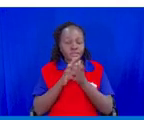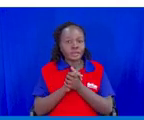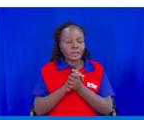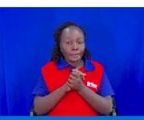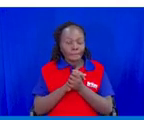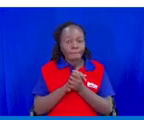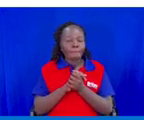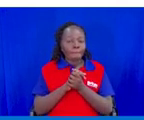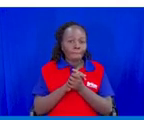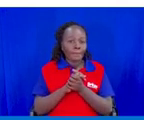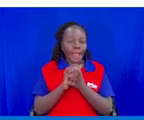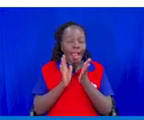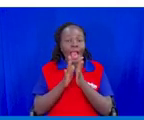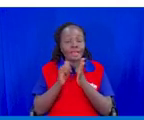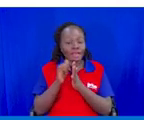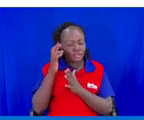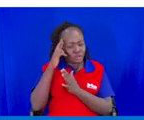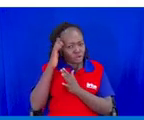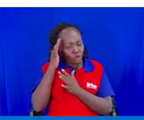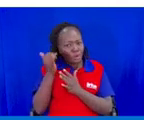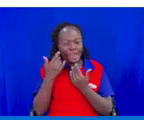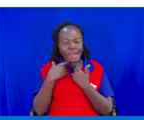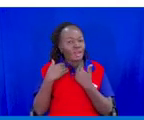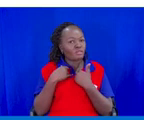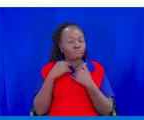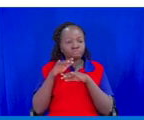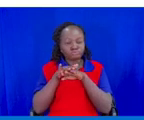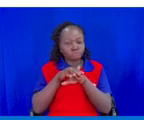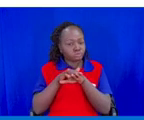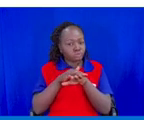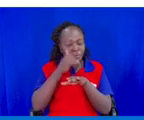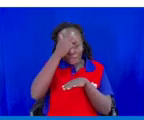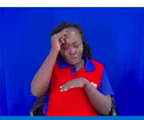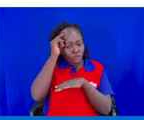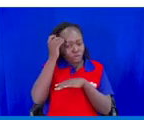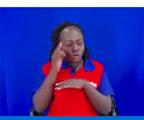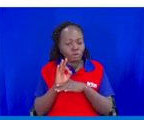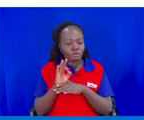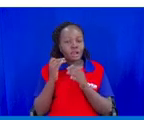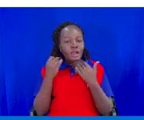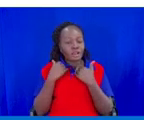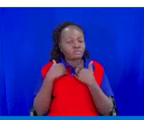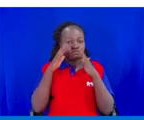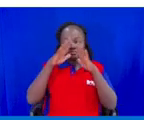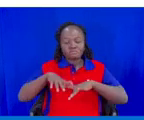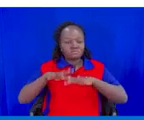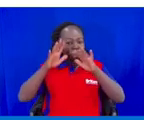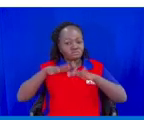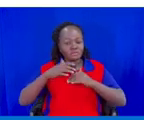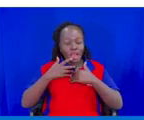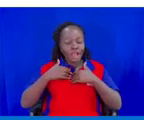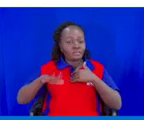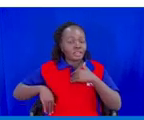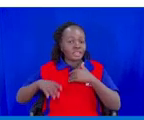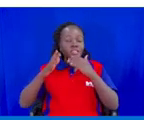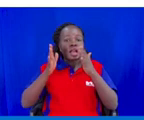reason as to why there was a slowdown, it's because of rainfall. We did have delayed